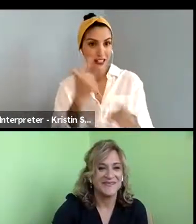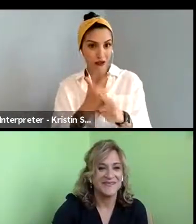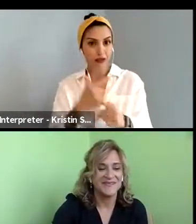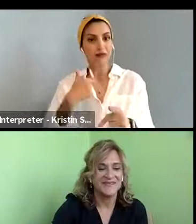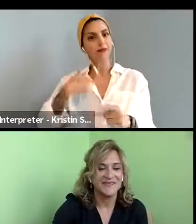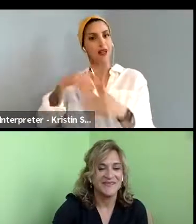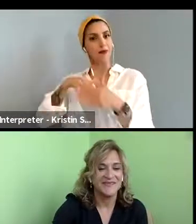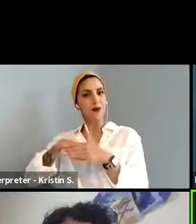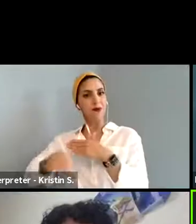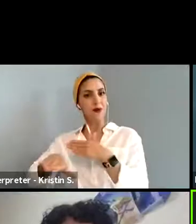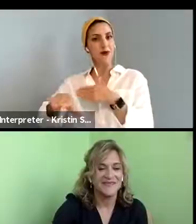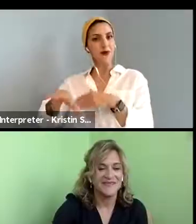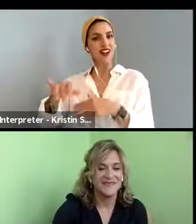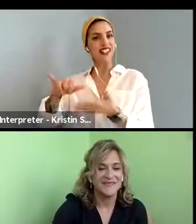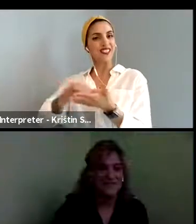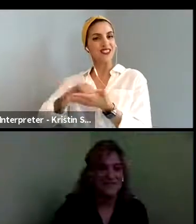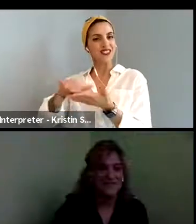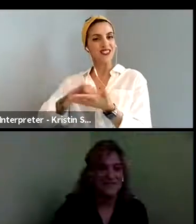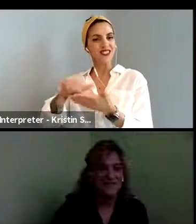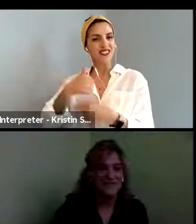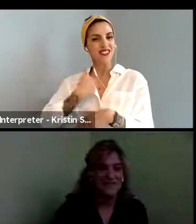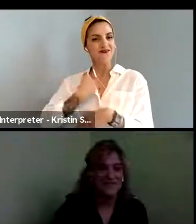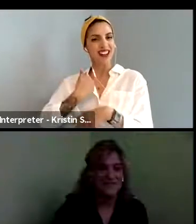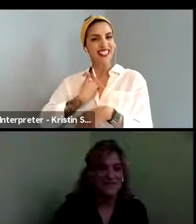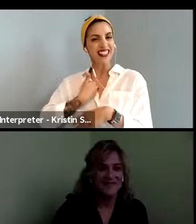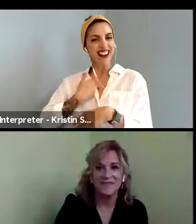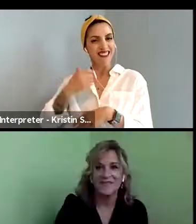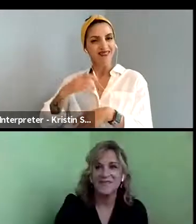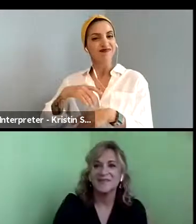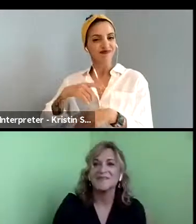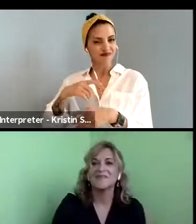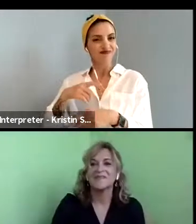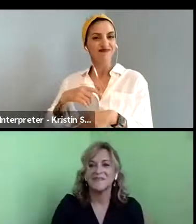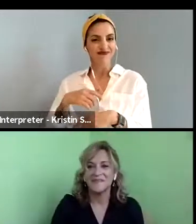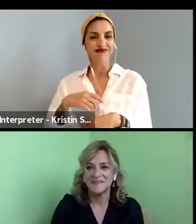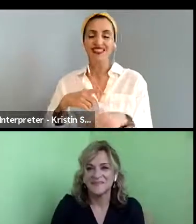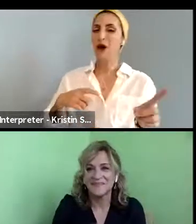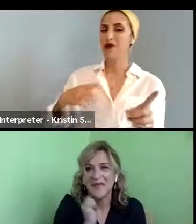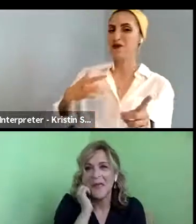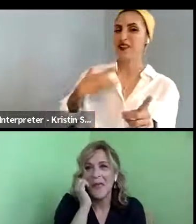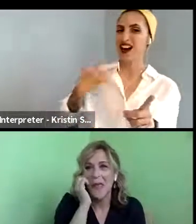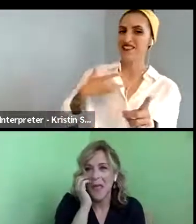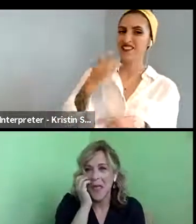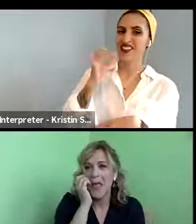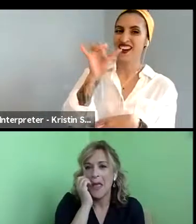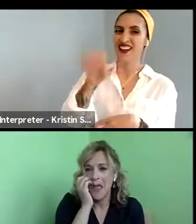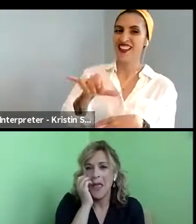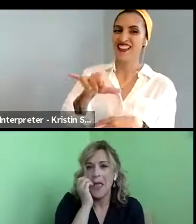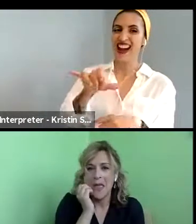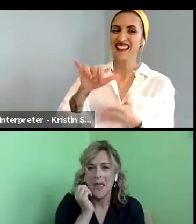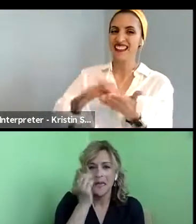York. So I'm actually a native New Yorker. We feel your energy here.